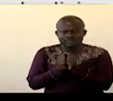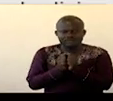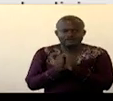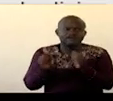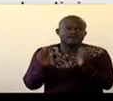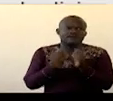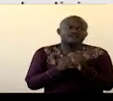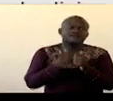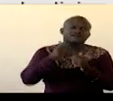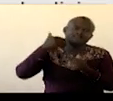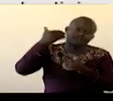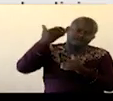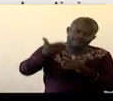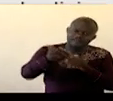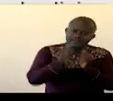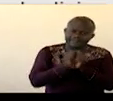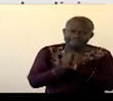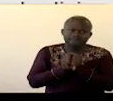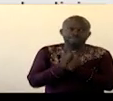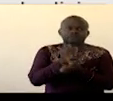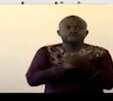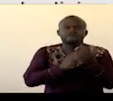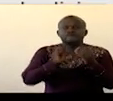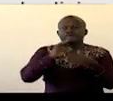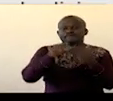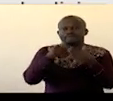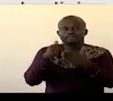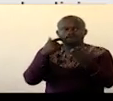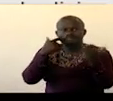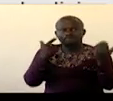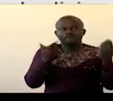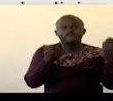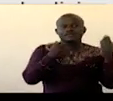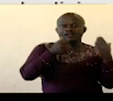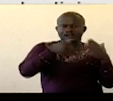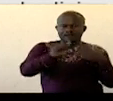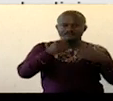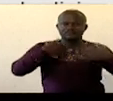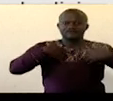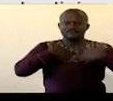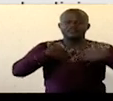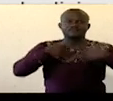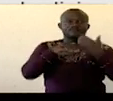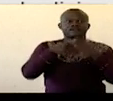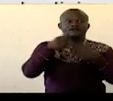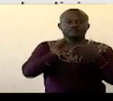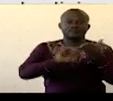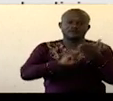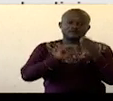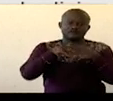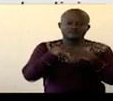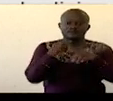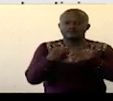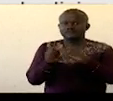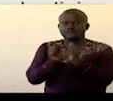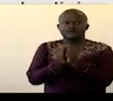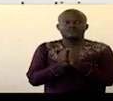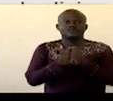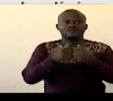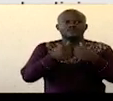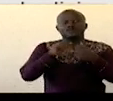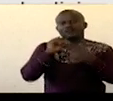And then some of these plants and animals can be used in different